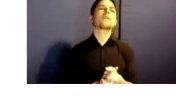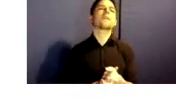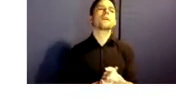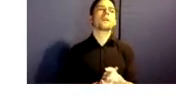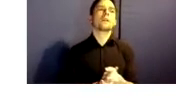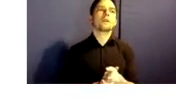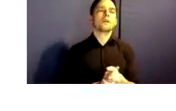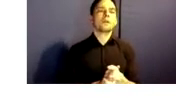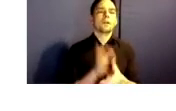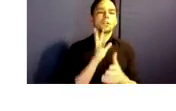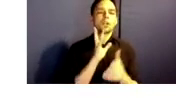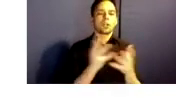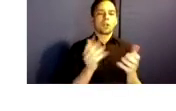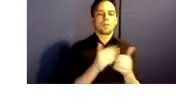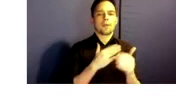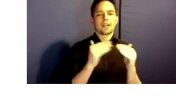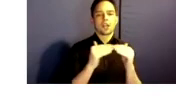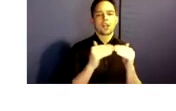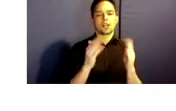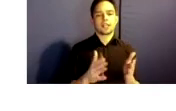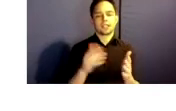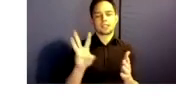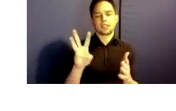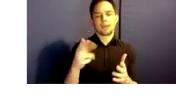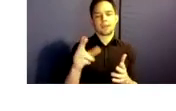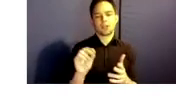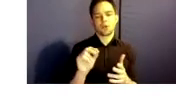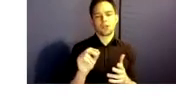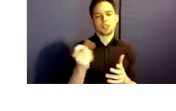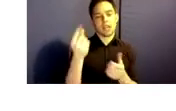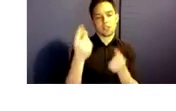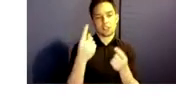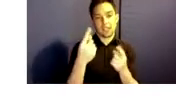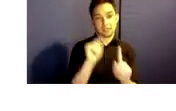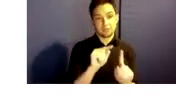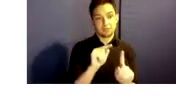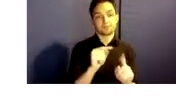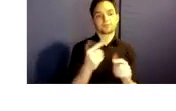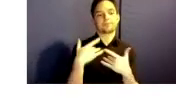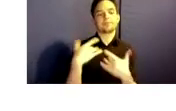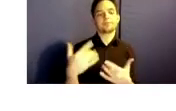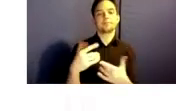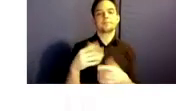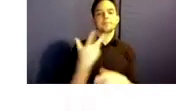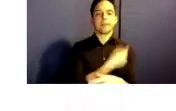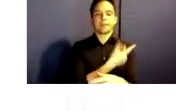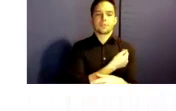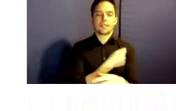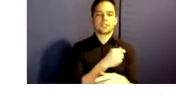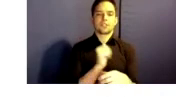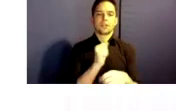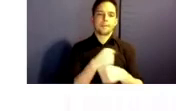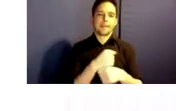Talking a lot with my colleague in WHO, the understanding is that usually immunization is designed to be a